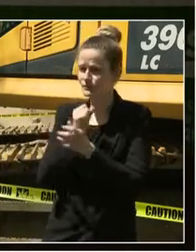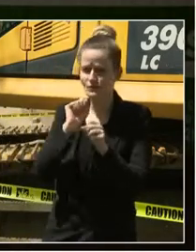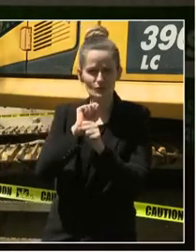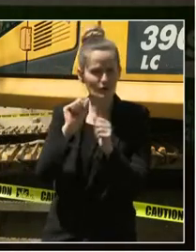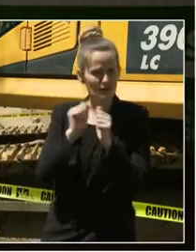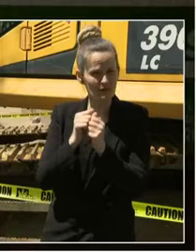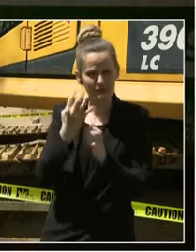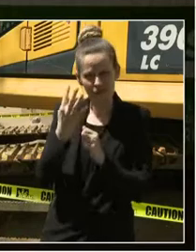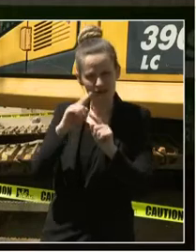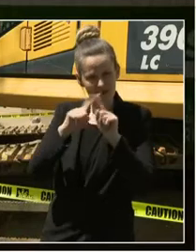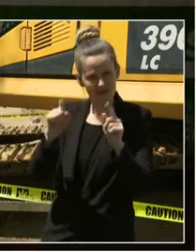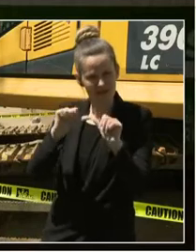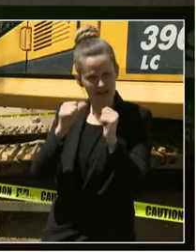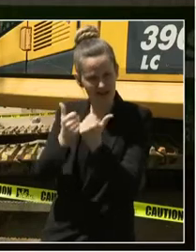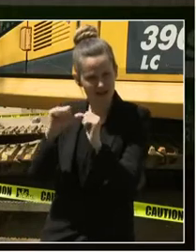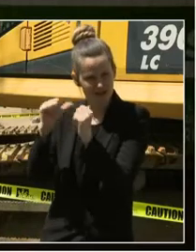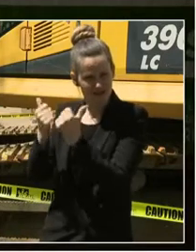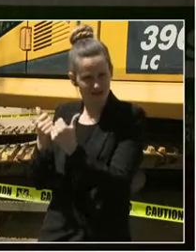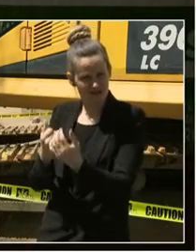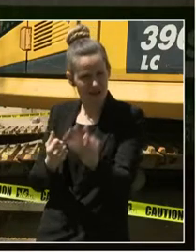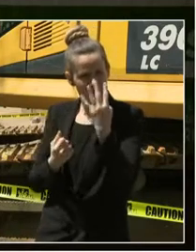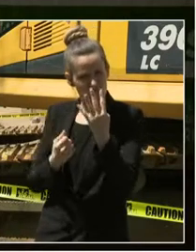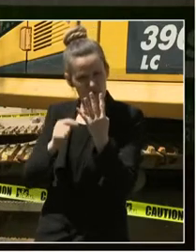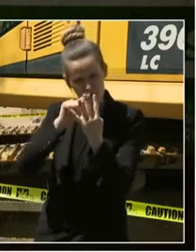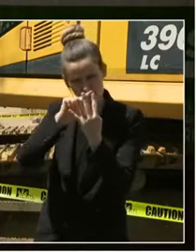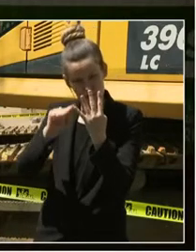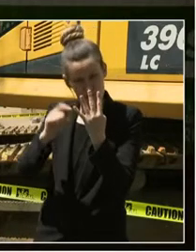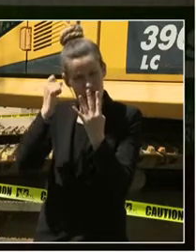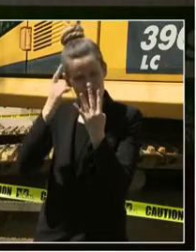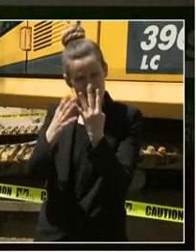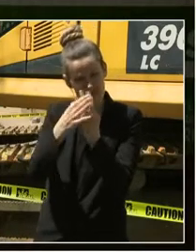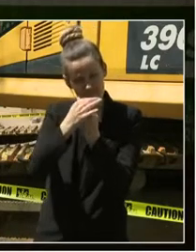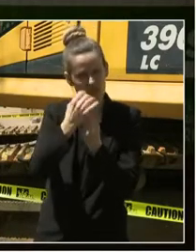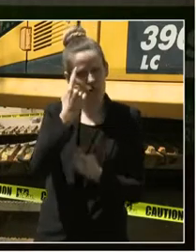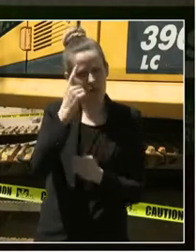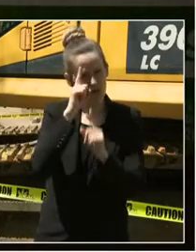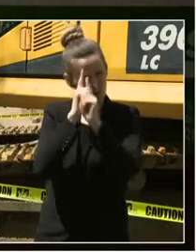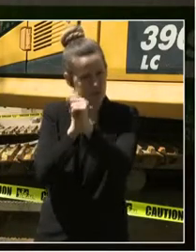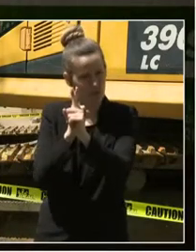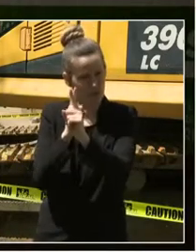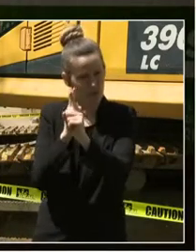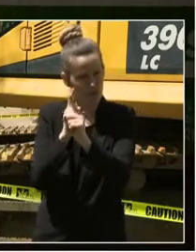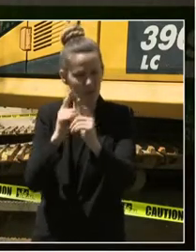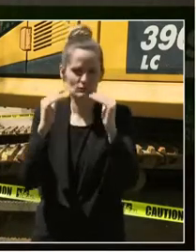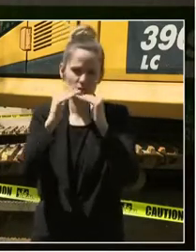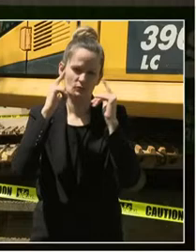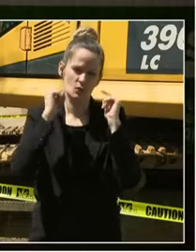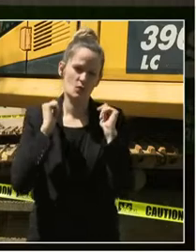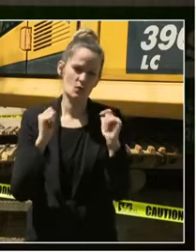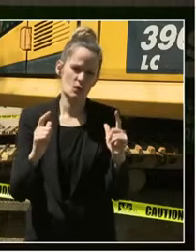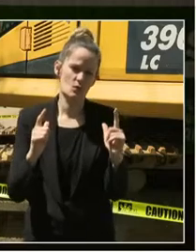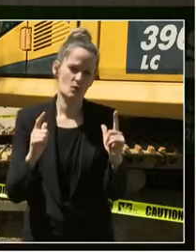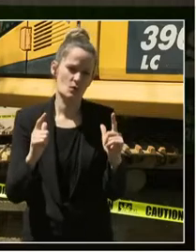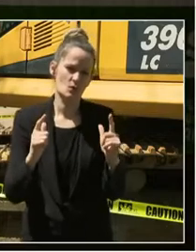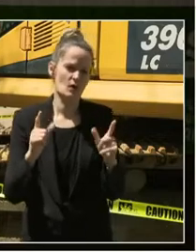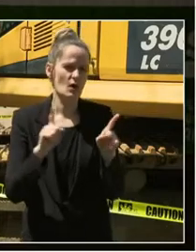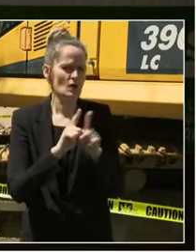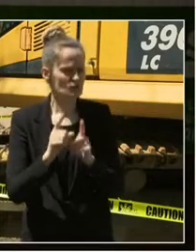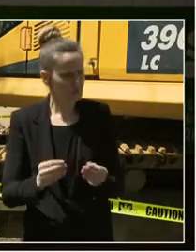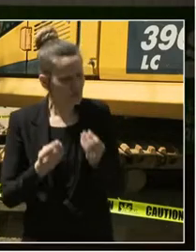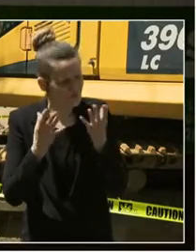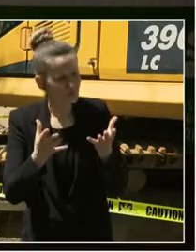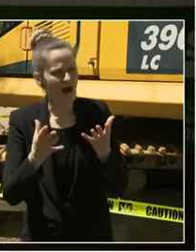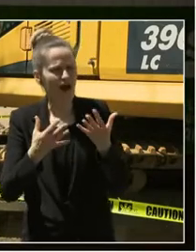with one primary goal, which is inclusion for all and providing key services for district residents with special